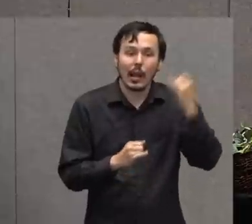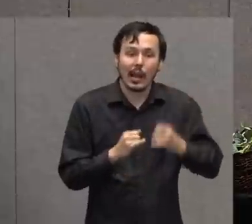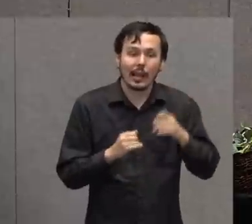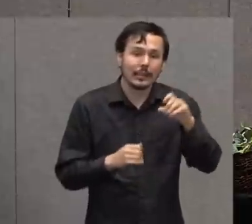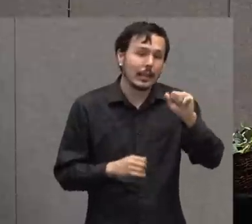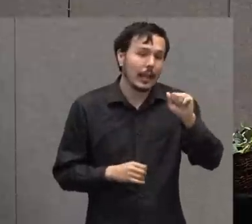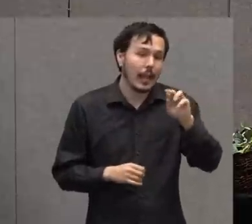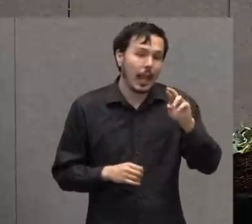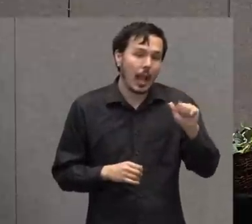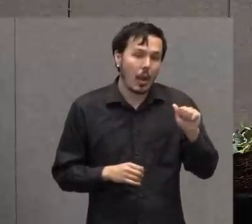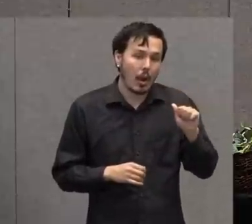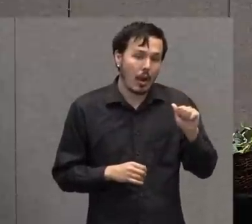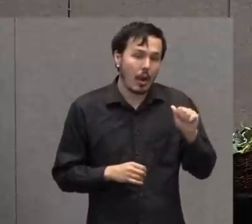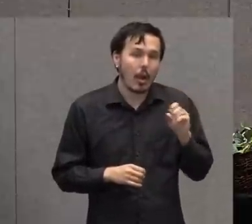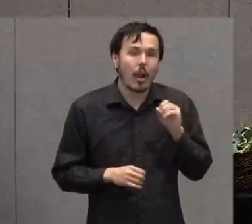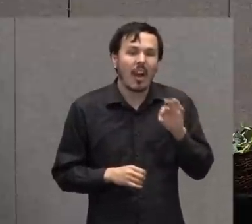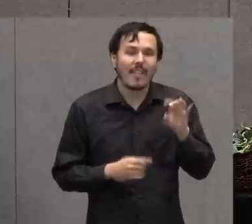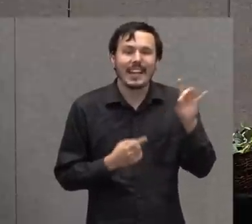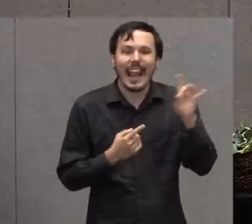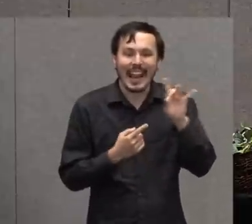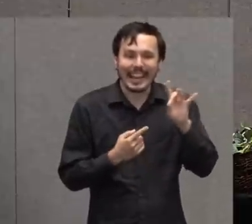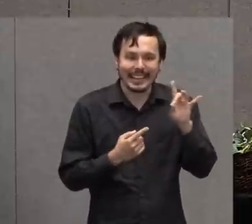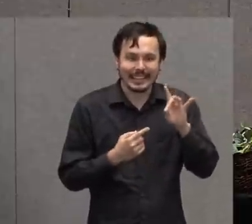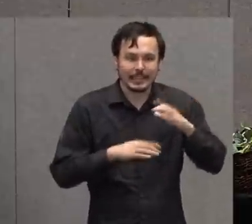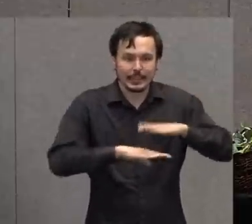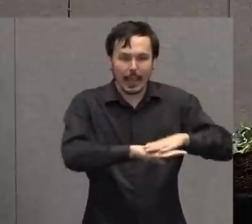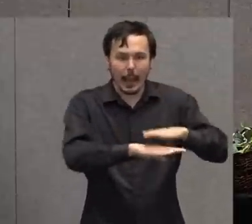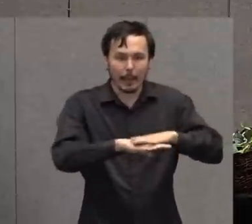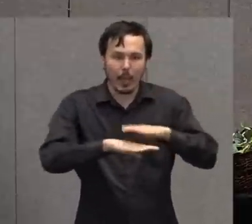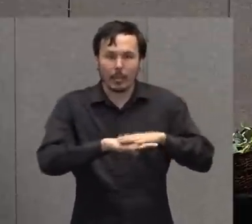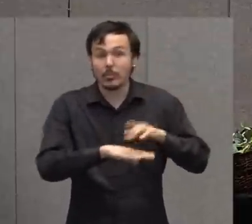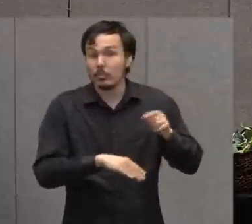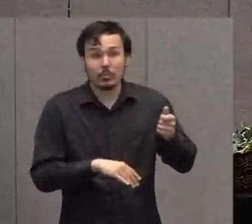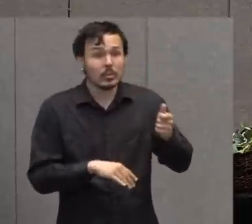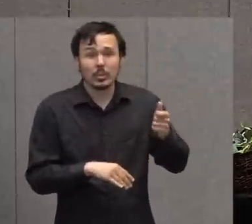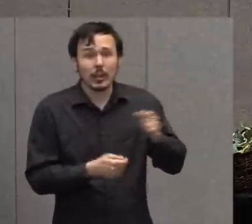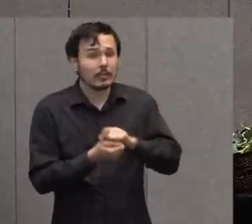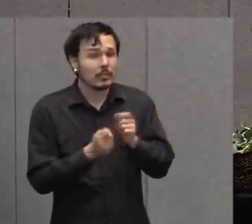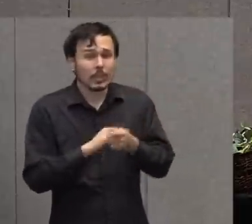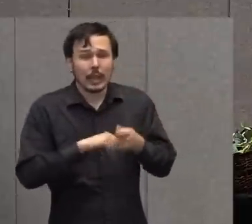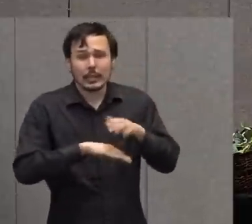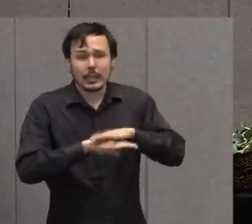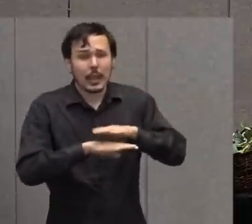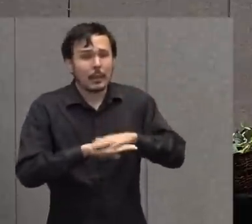area of 8 tables. Now, she never changed her tables.